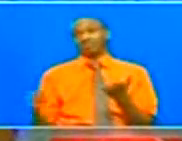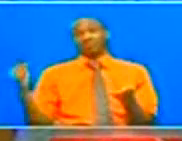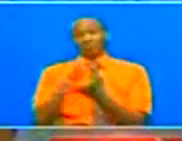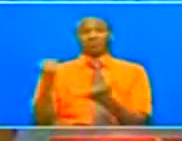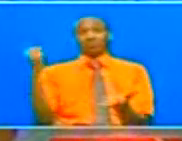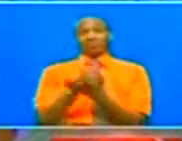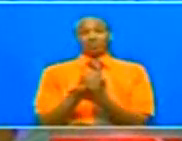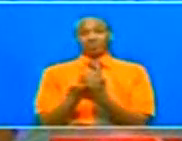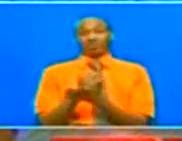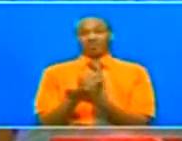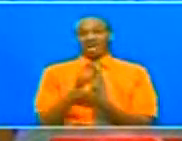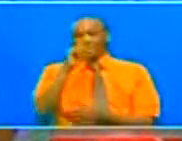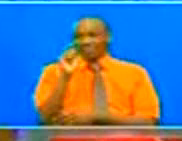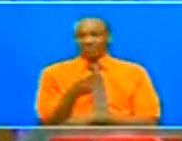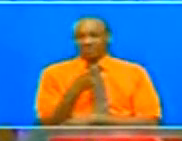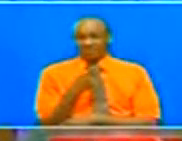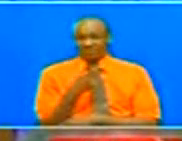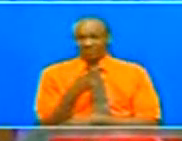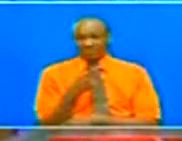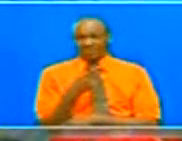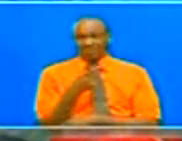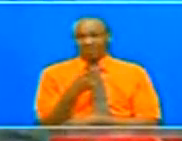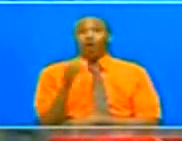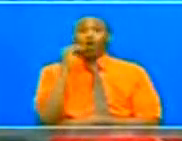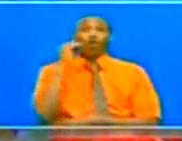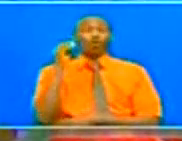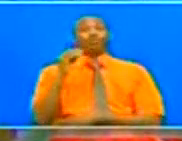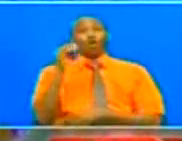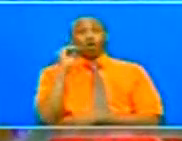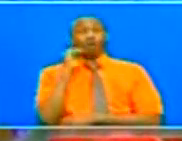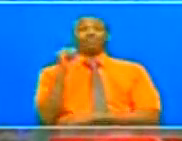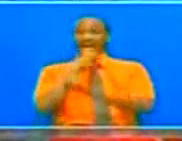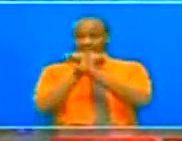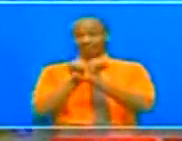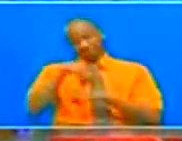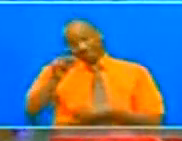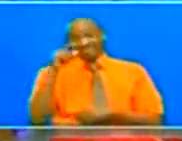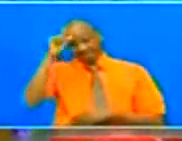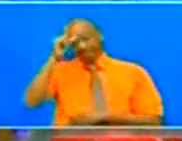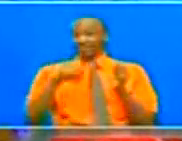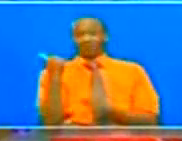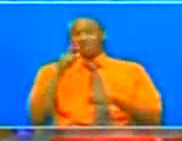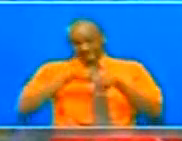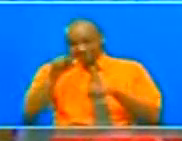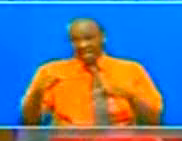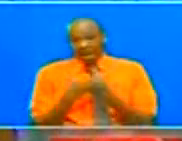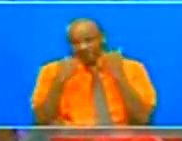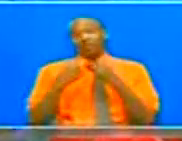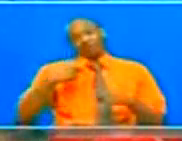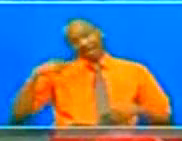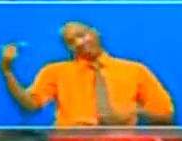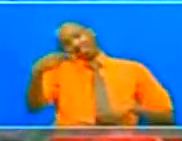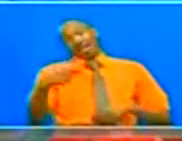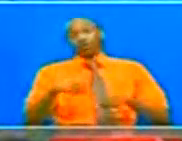about 1,000, what do they call this? KPR home guards. Yes, home guards. Mm. And I think the government has refused. And every time that issue comes up, there's an attack that